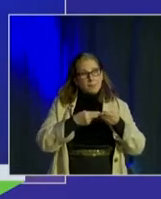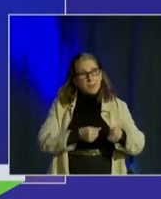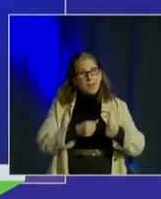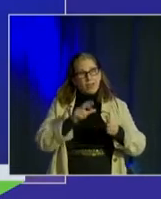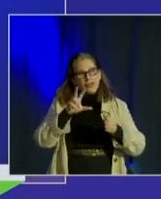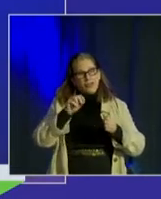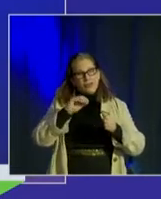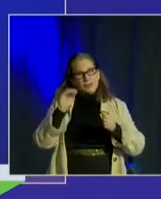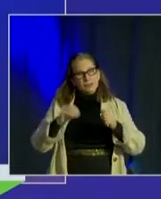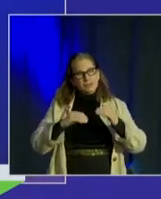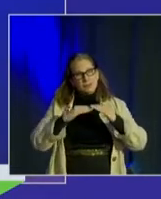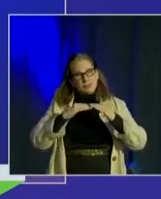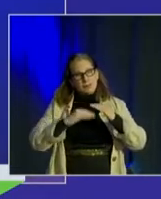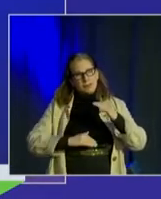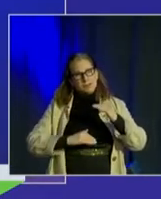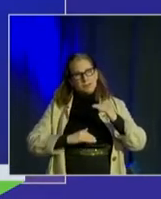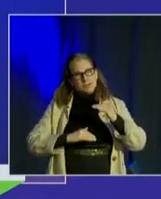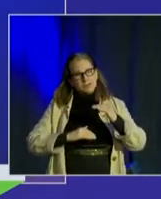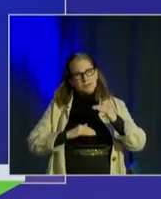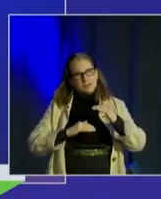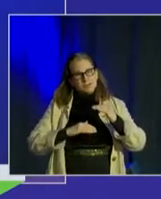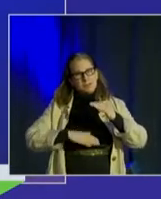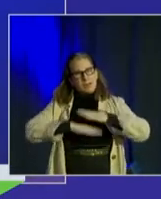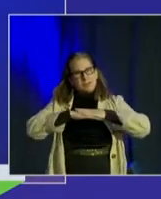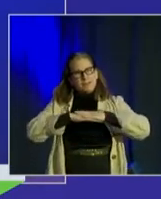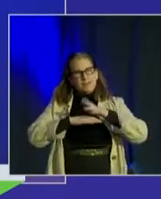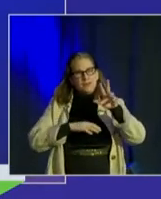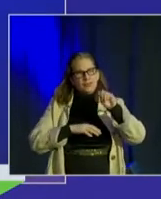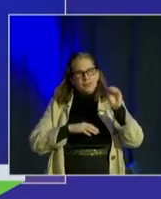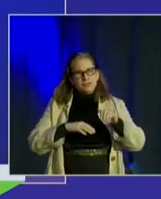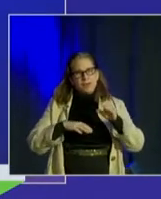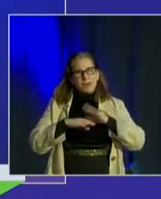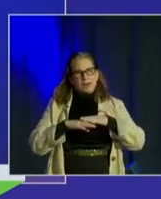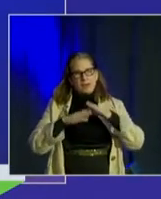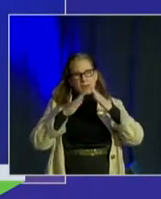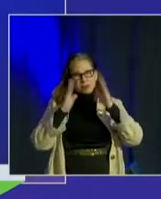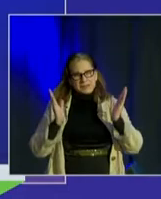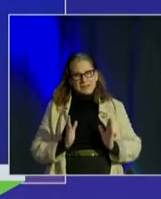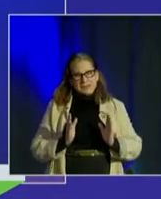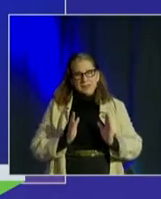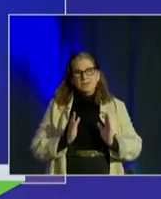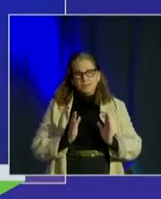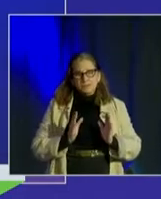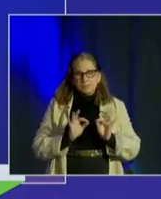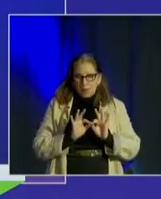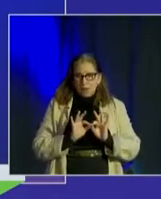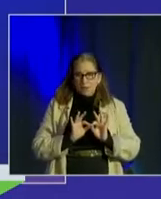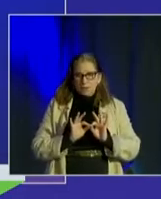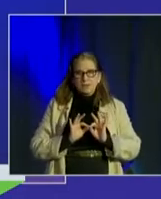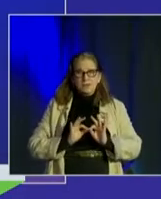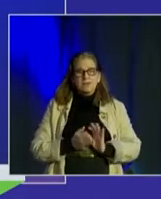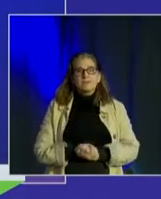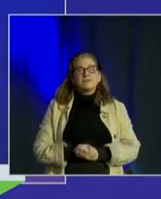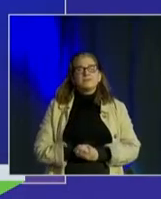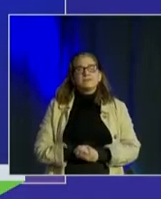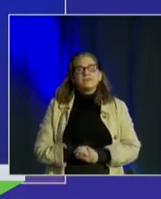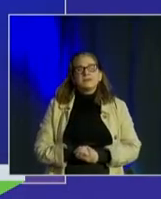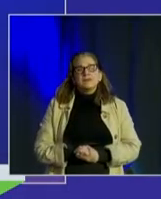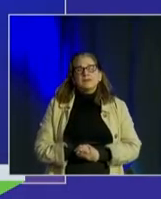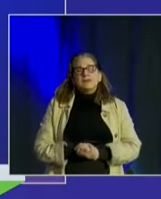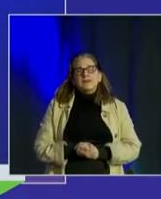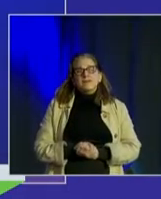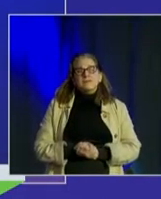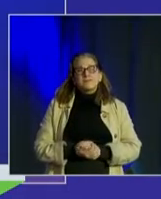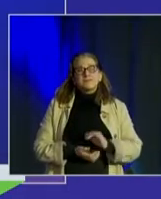to middle income people as well. And it is important that we're able to